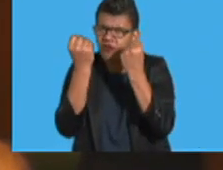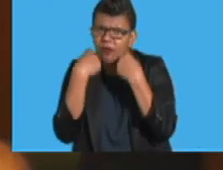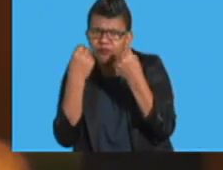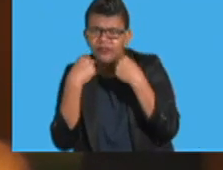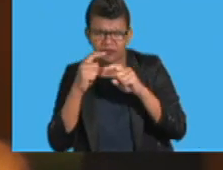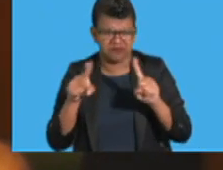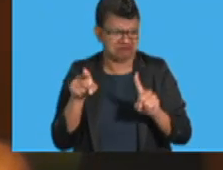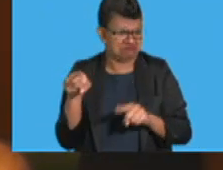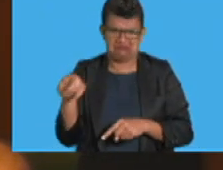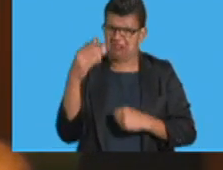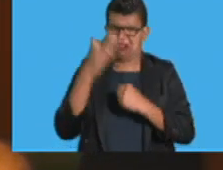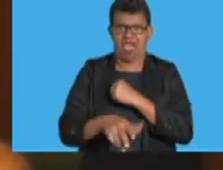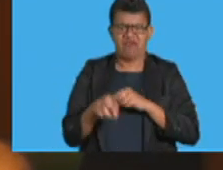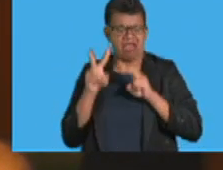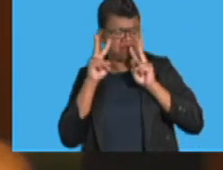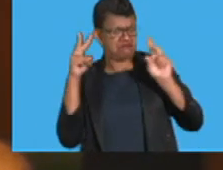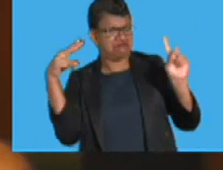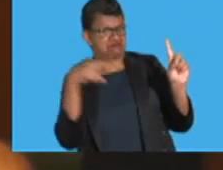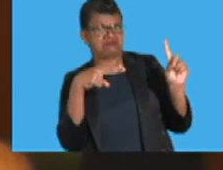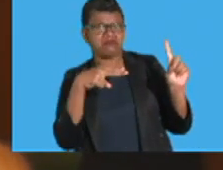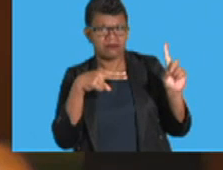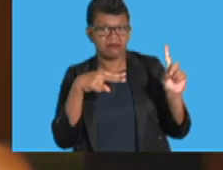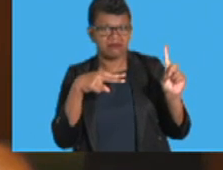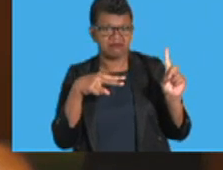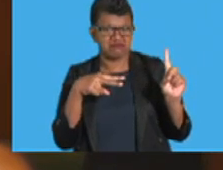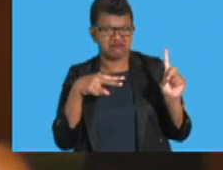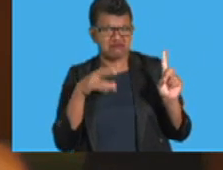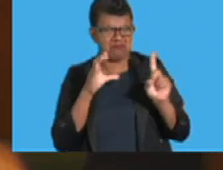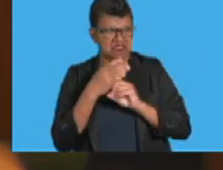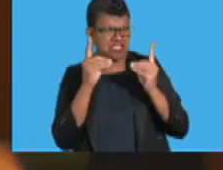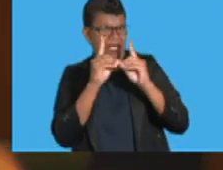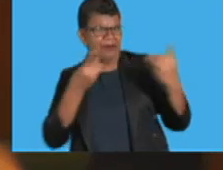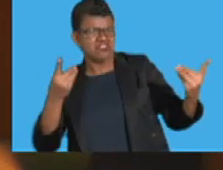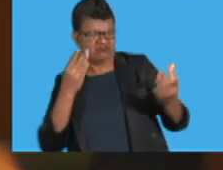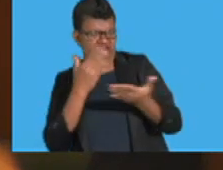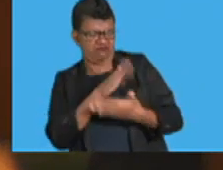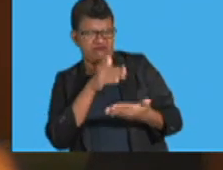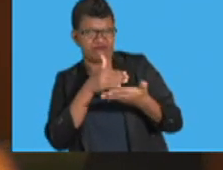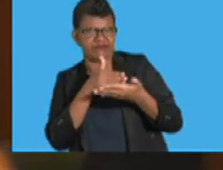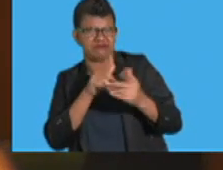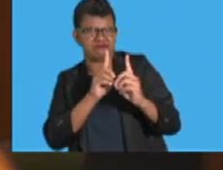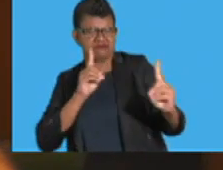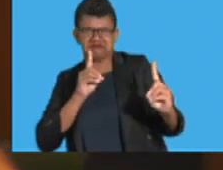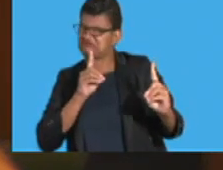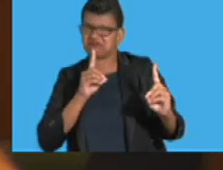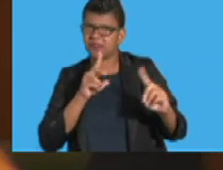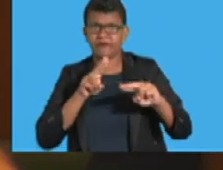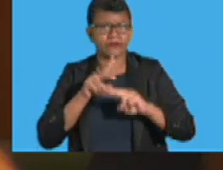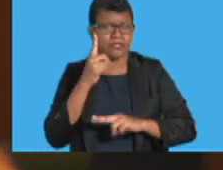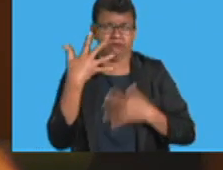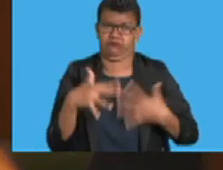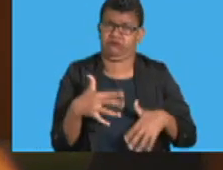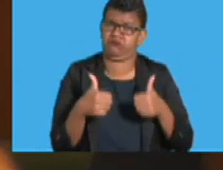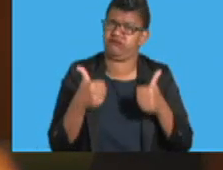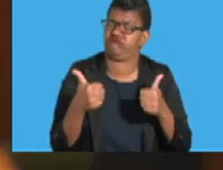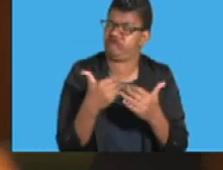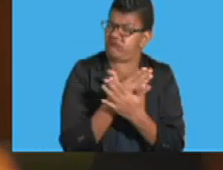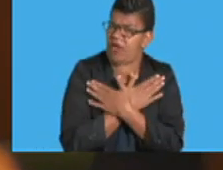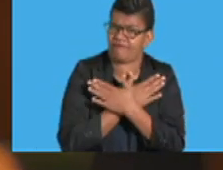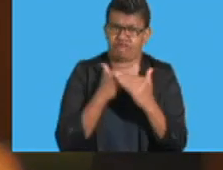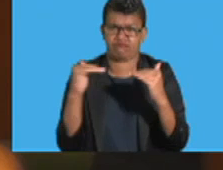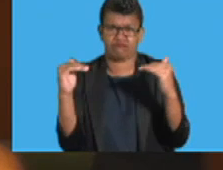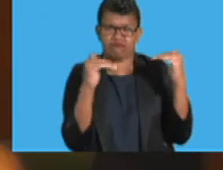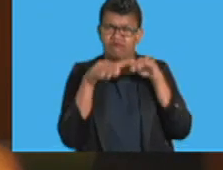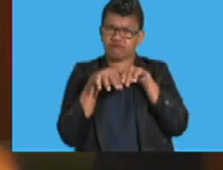discrimination, culture, or oppressive religious interpretation. Fiji First is creating a gender-fair society